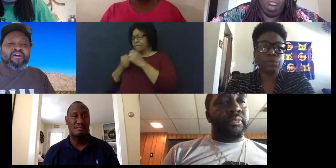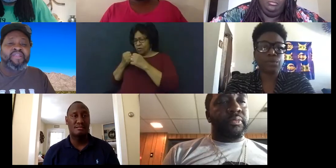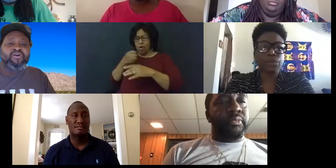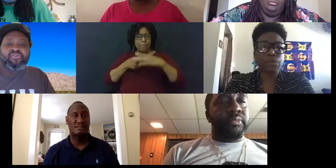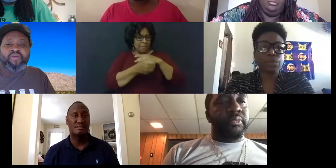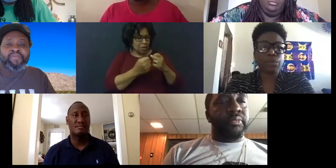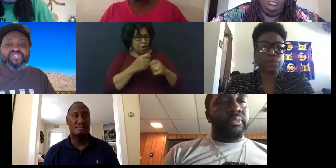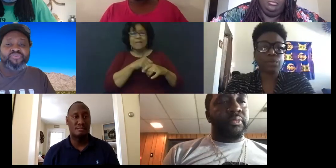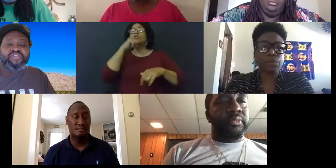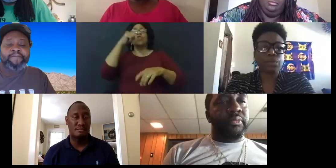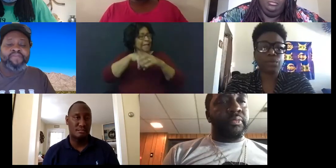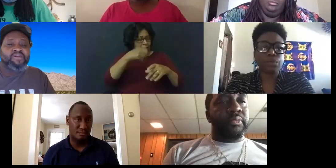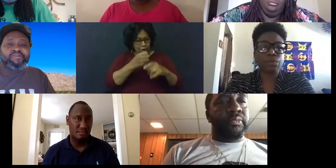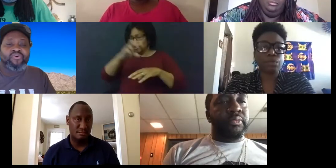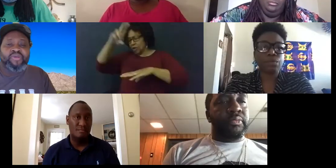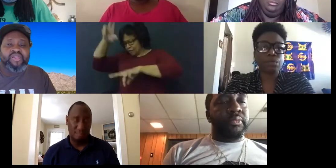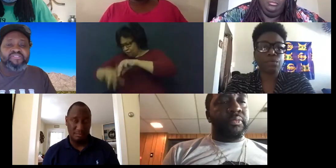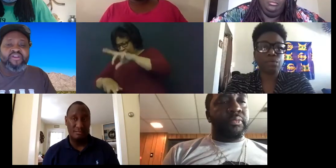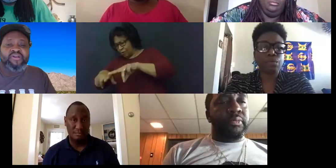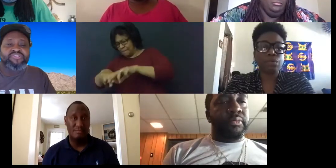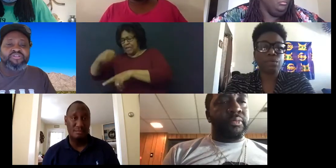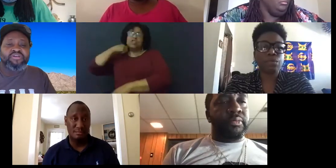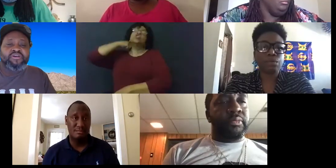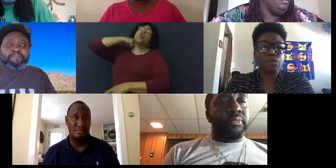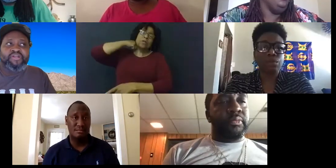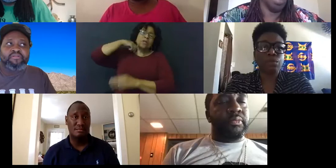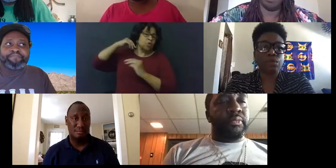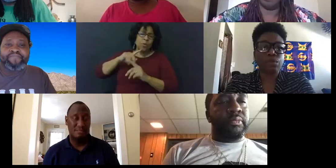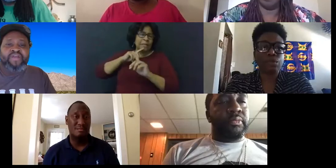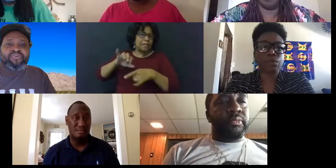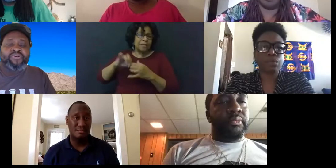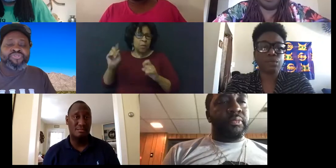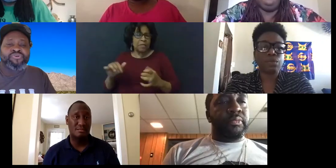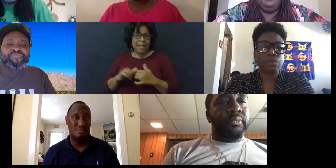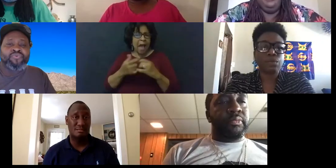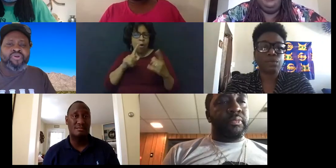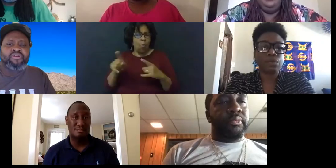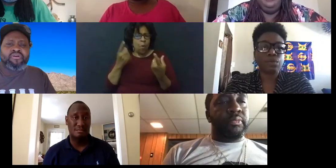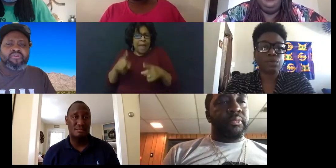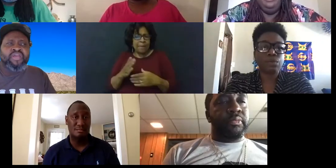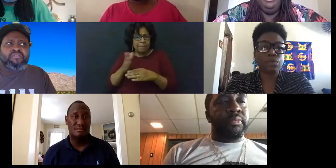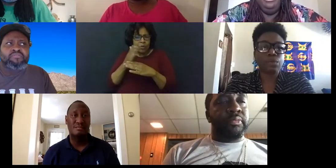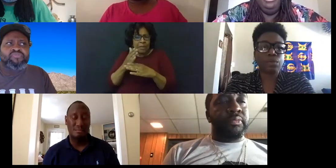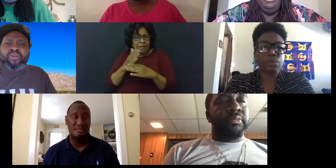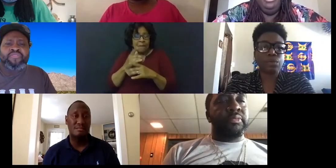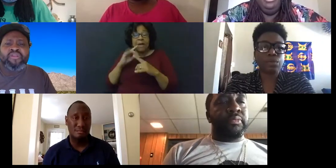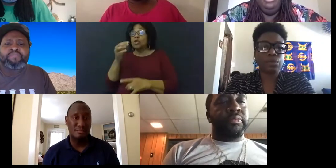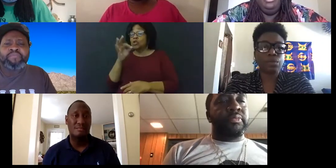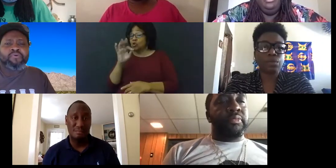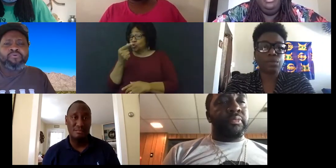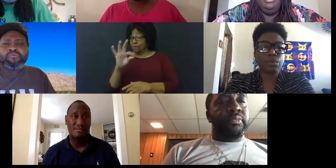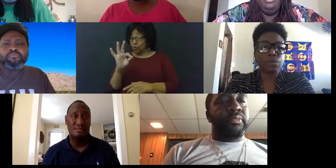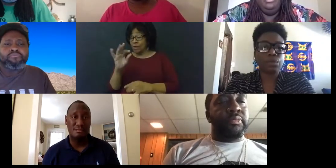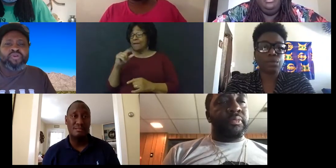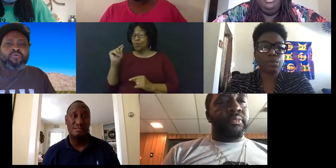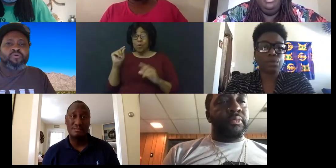that car, but now on the ground being choked out. No one can answer that question. But for everyone George Floyd, we got 20, 30 people